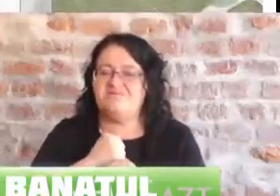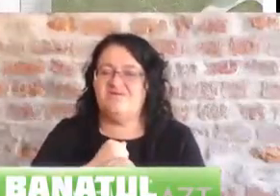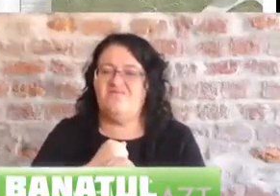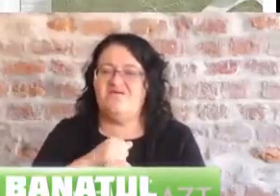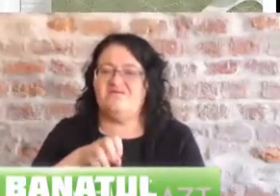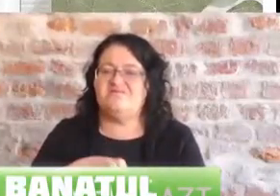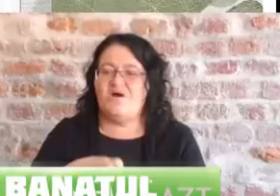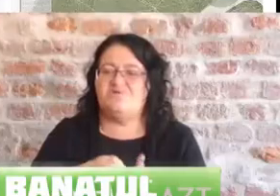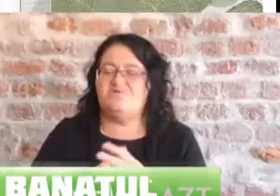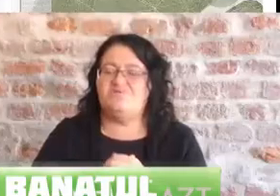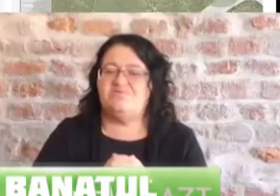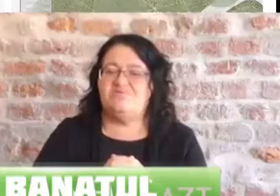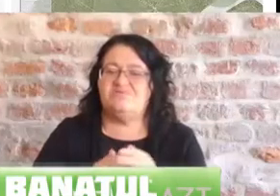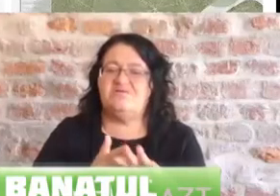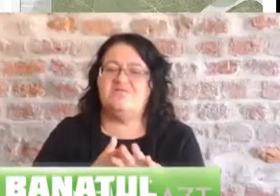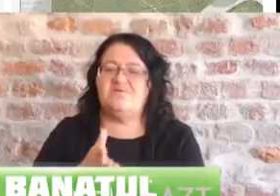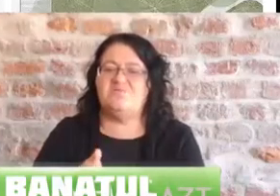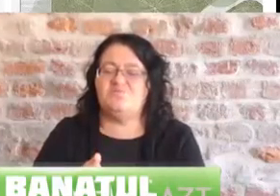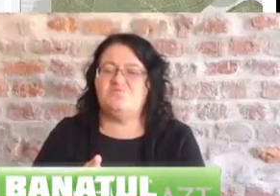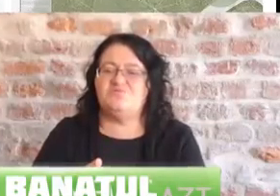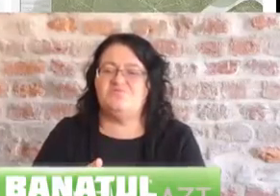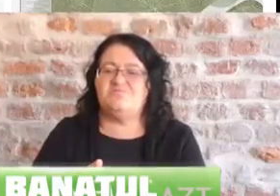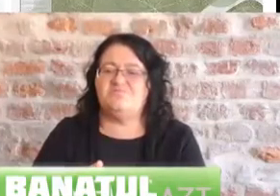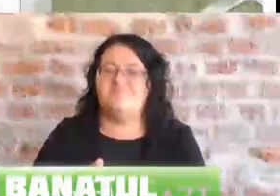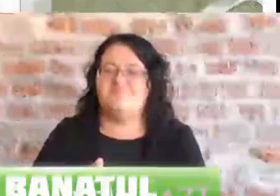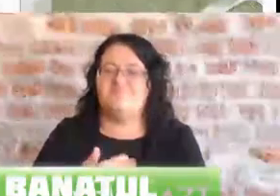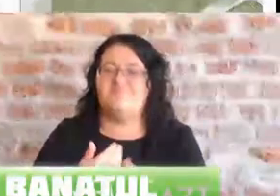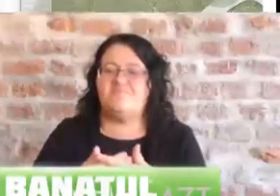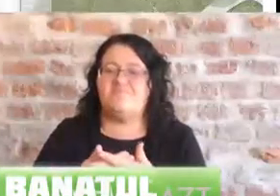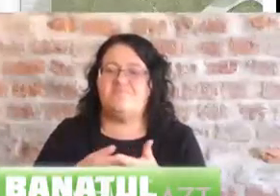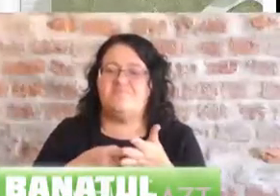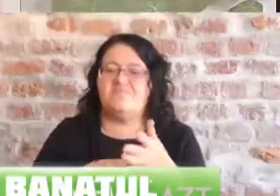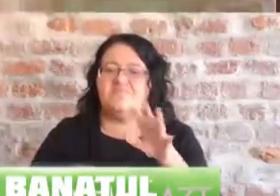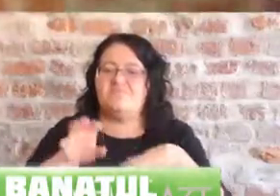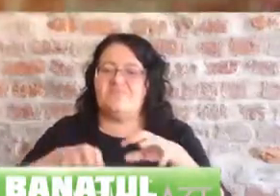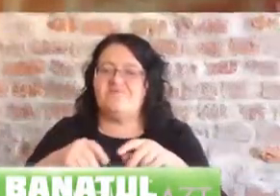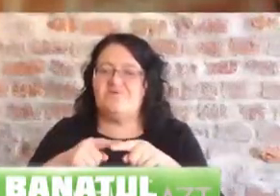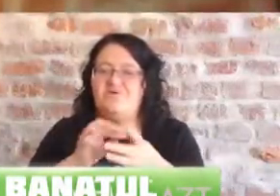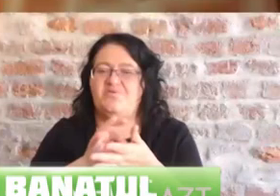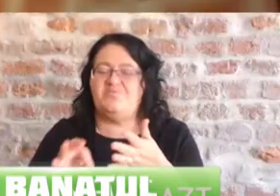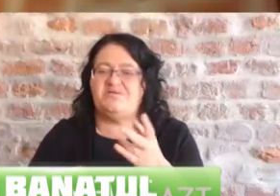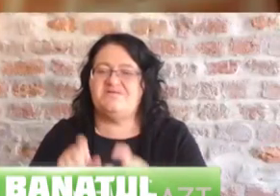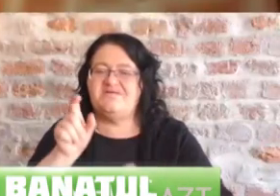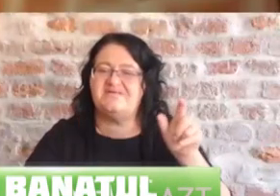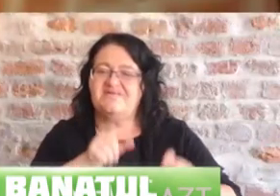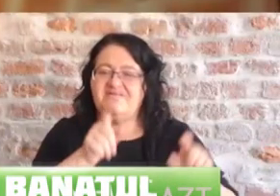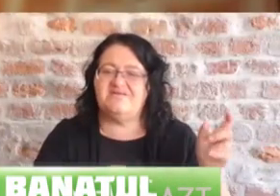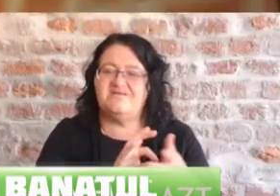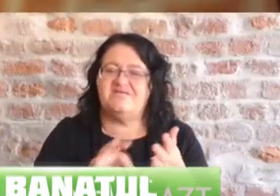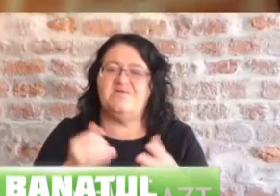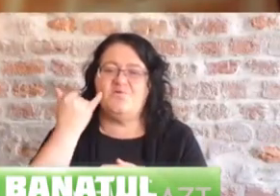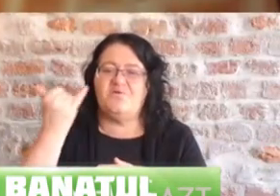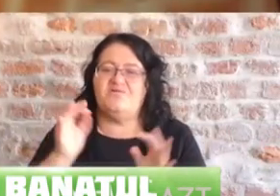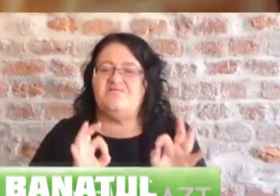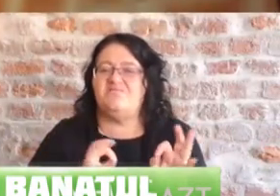in the space. The introduction of an urban rain garden is a very welcome concept applied to